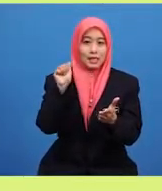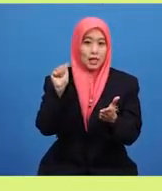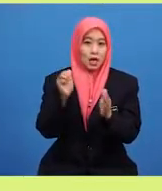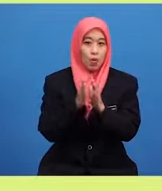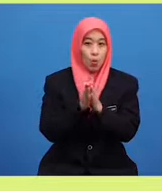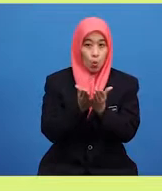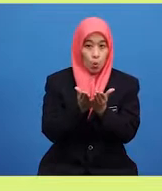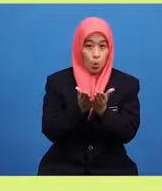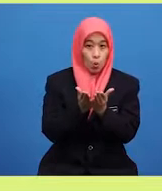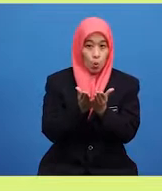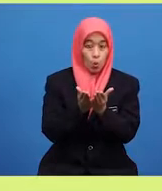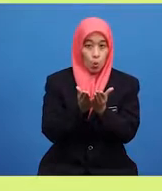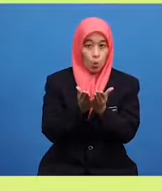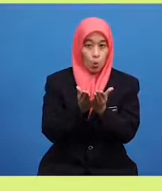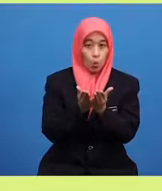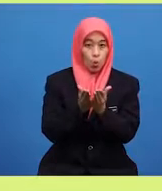It's a...